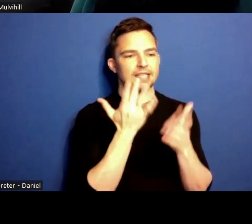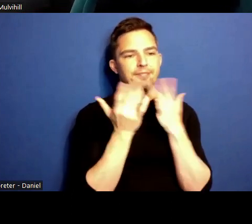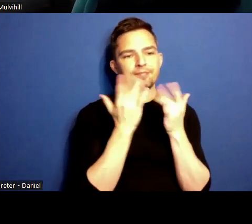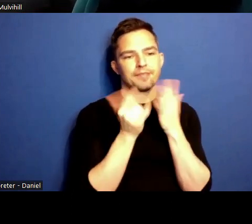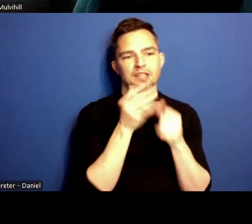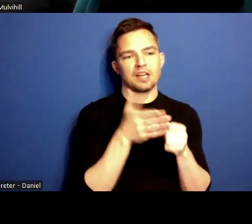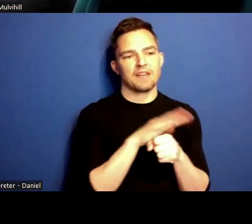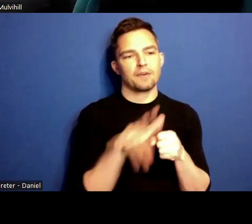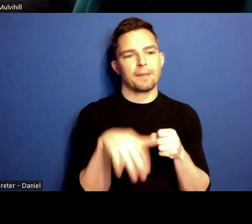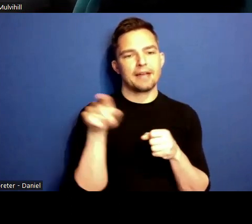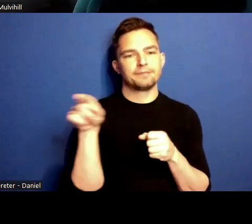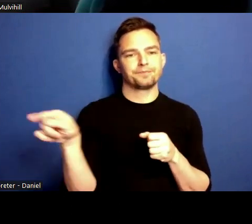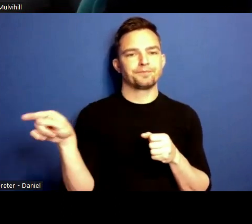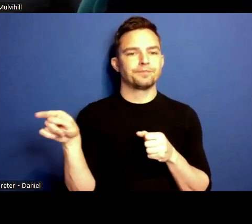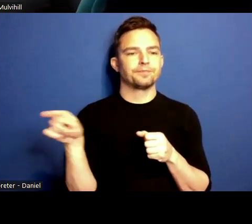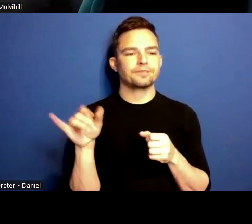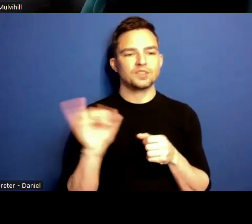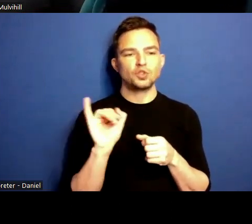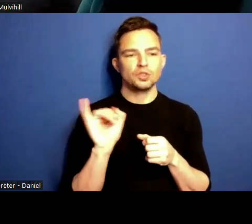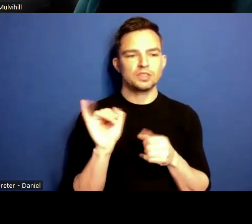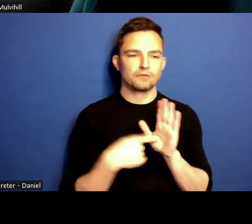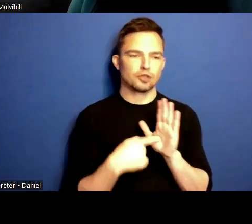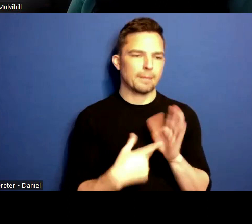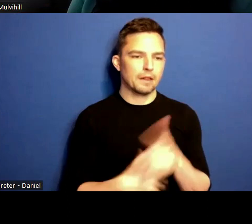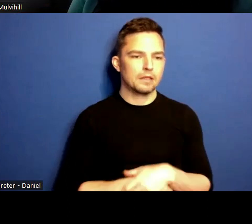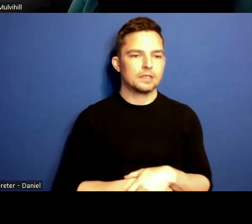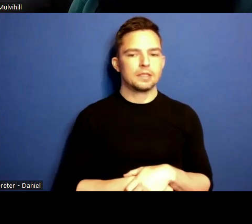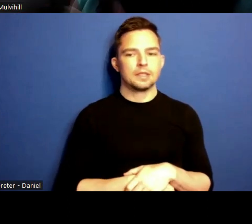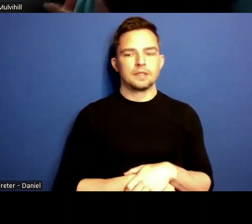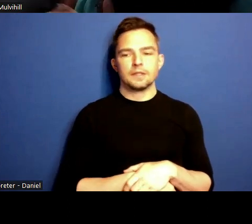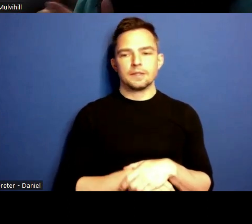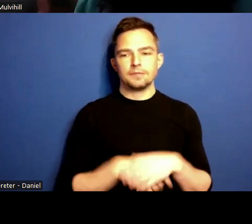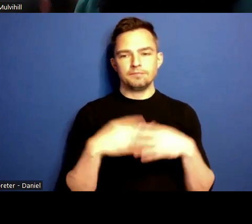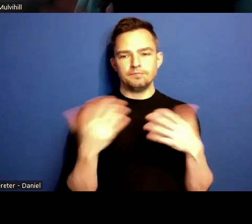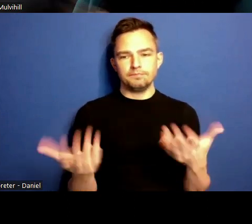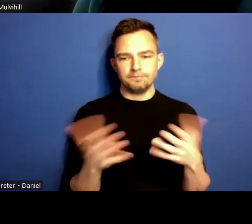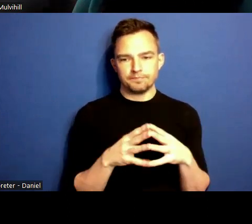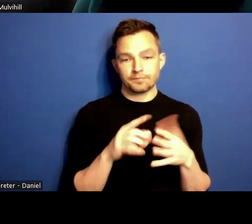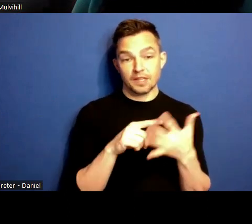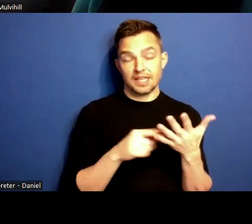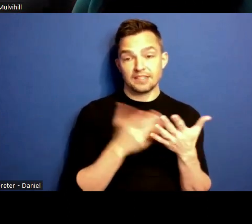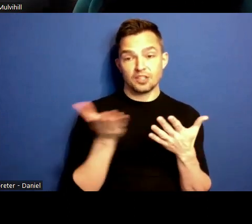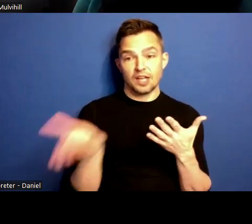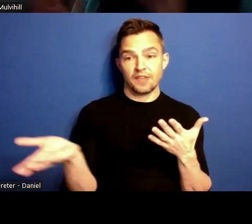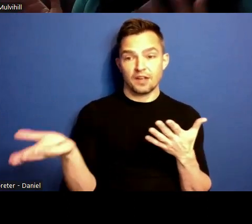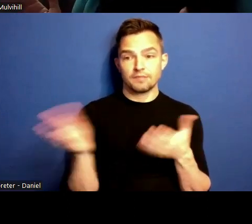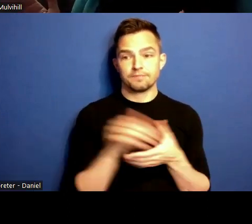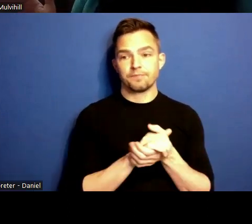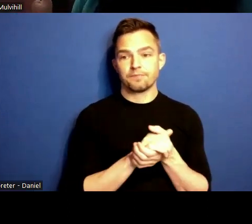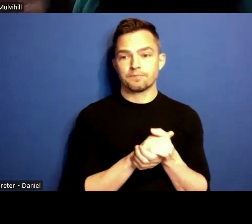covered by insurance, for example. So those exist,